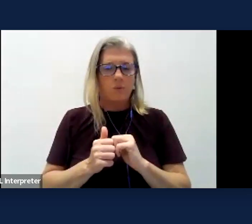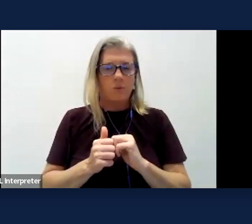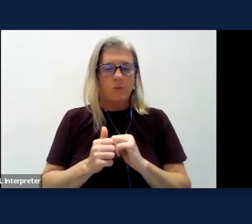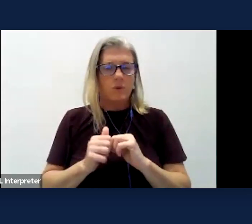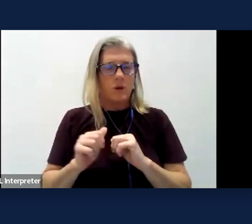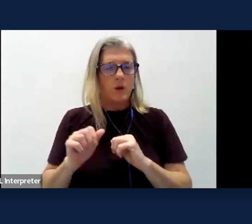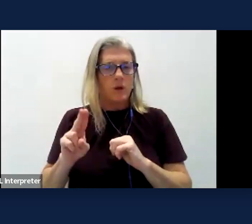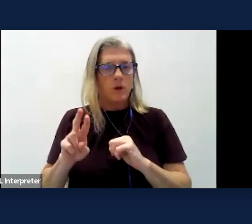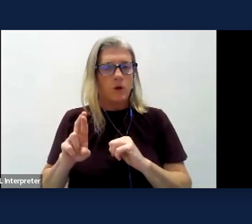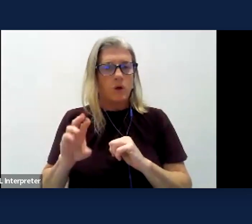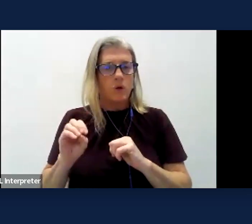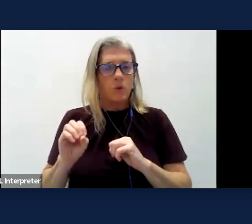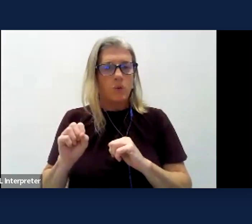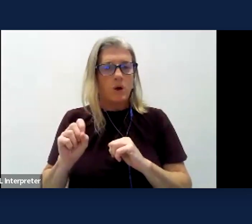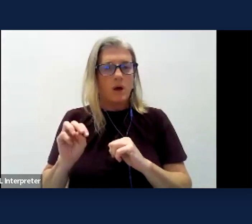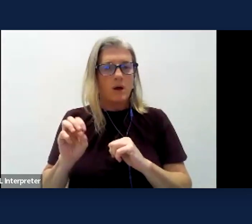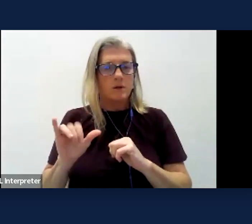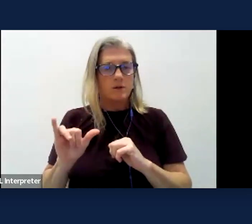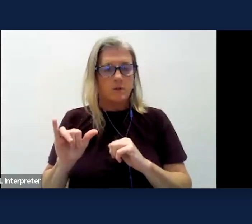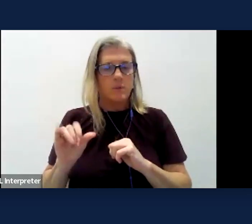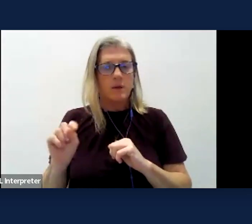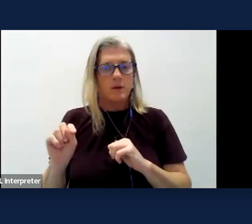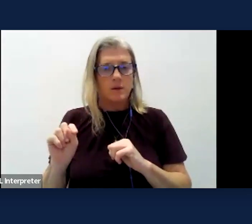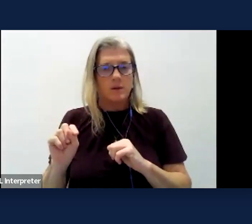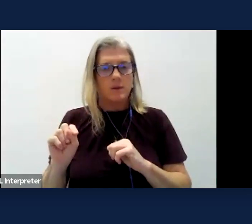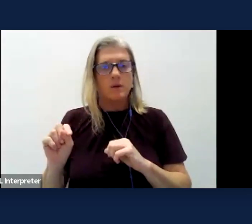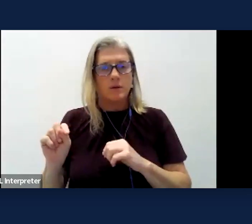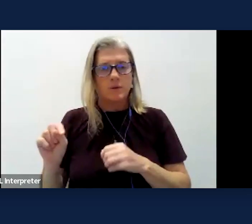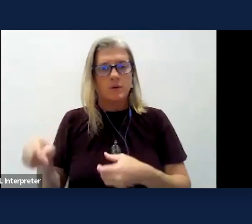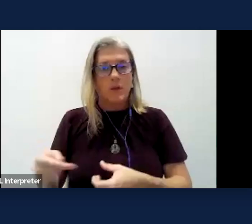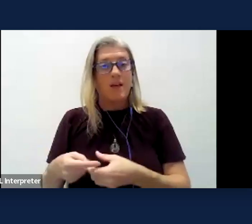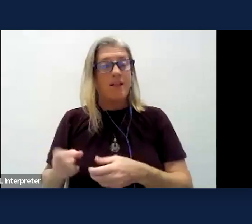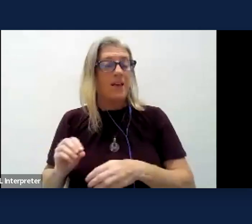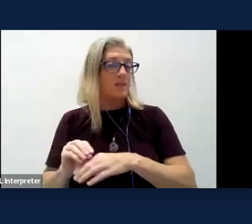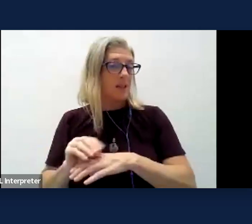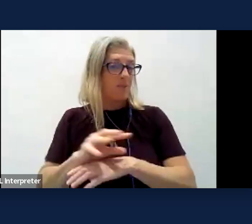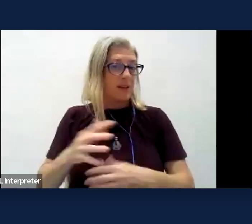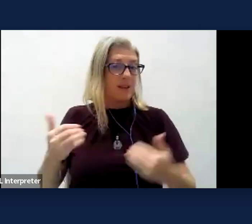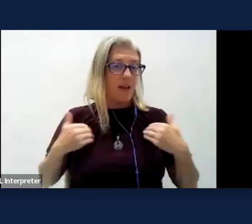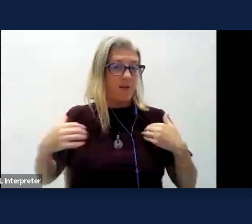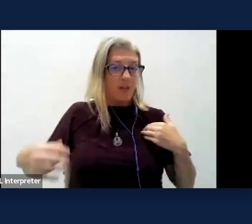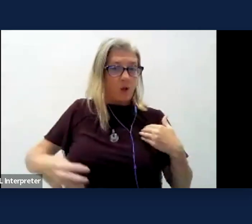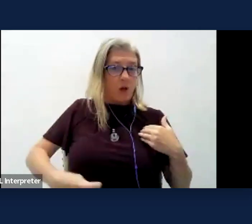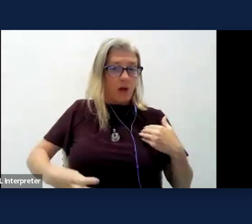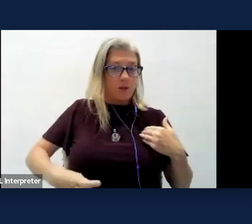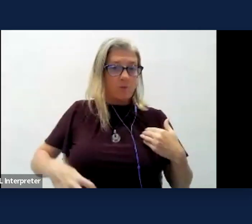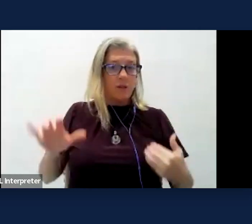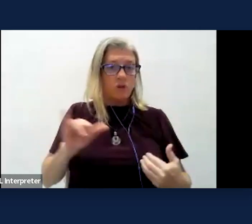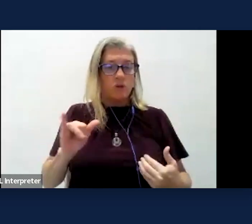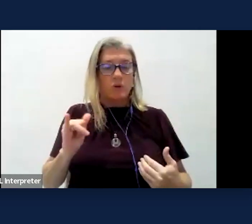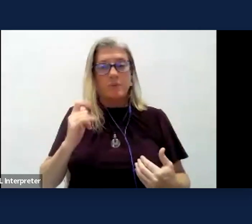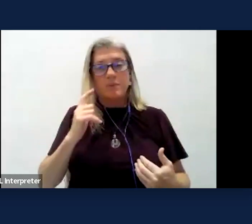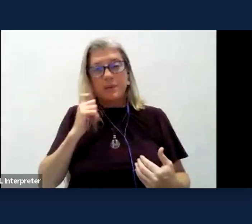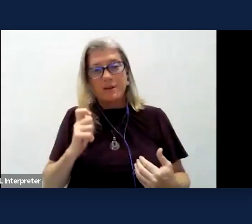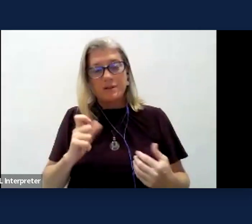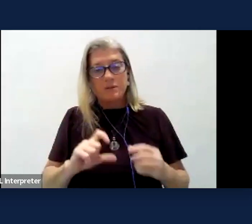urostomy affect having a colostomy also? especially that a part of my intestine, small